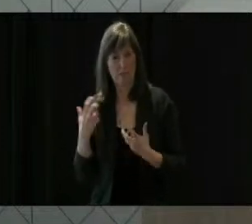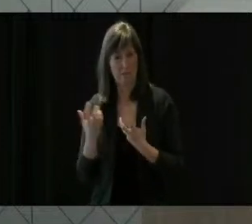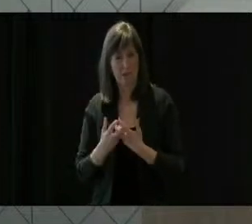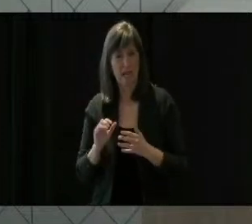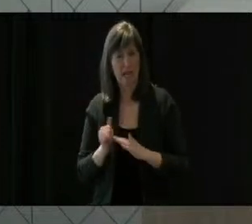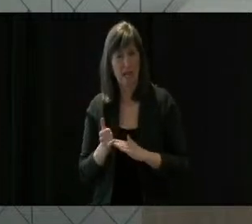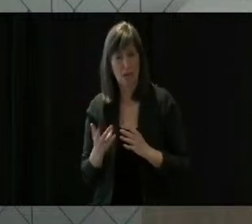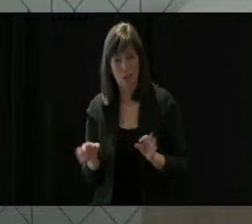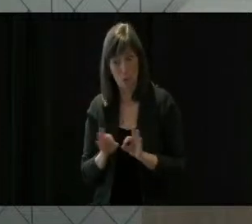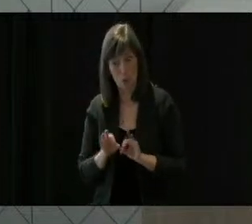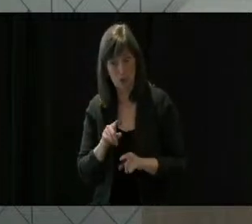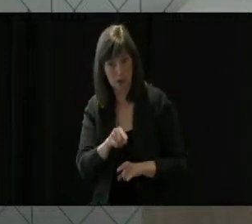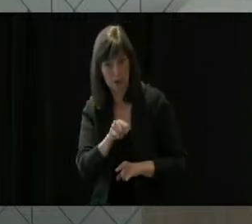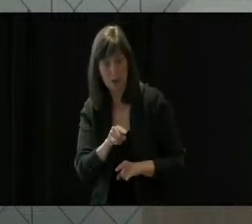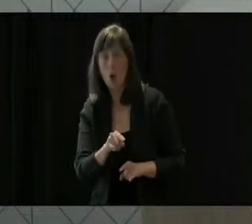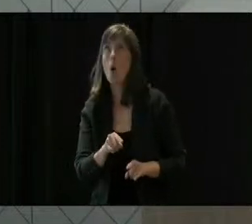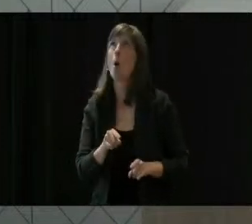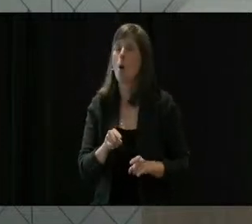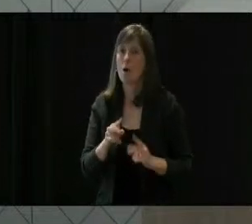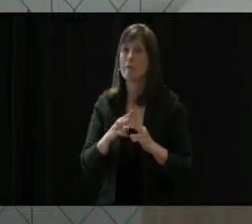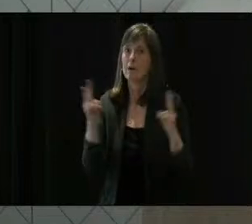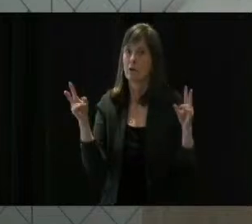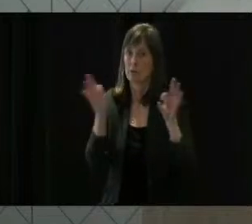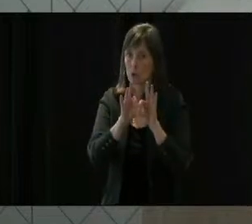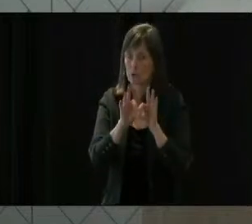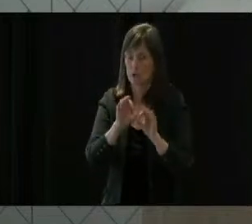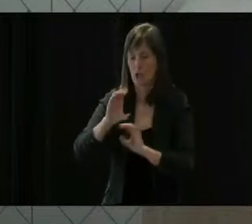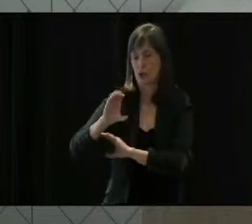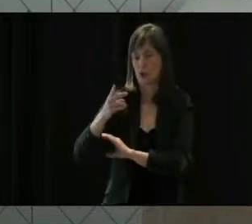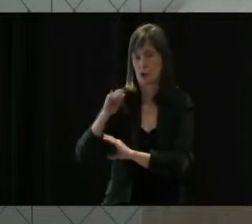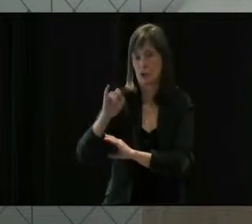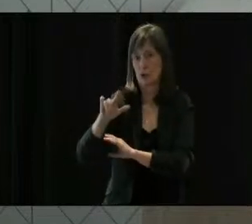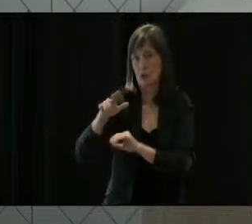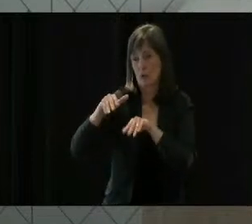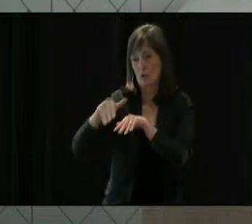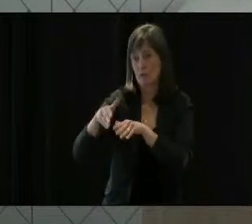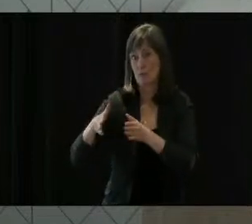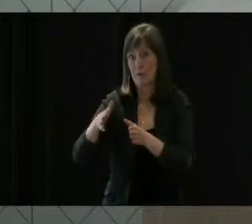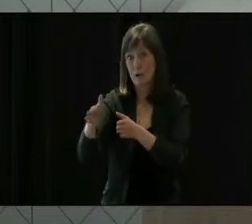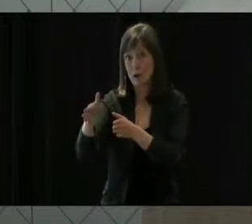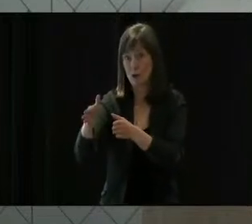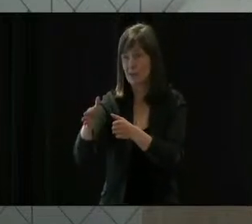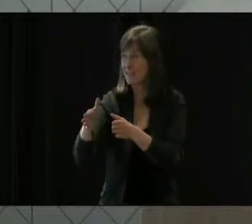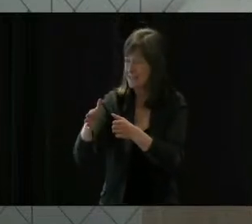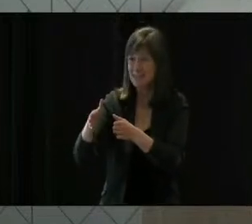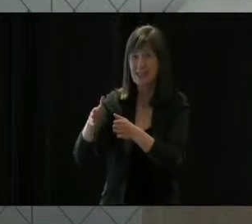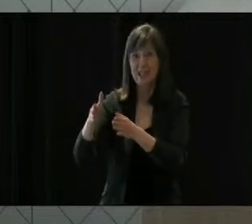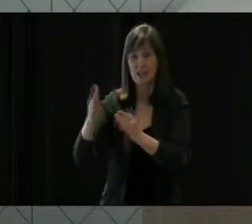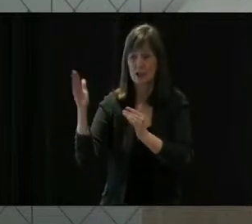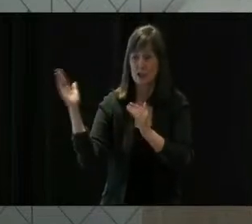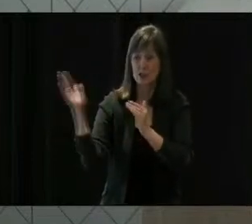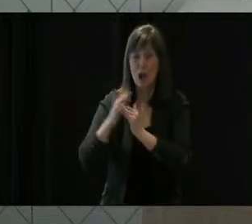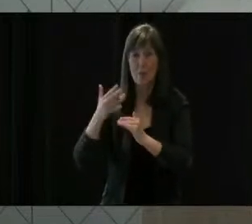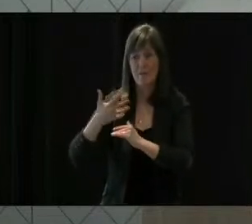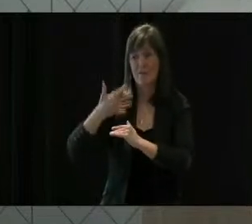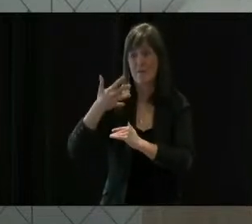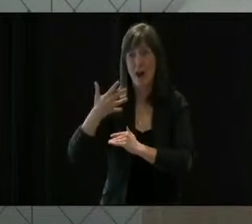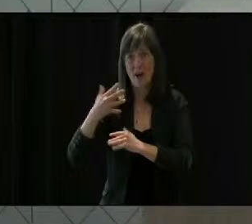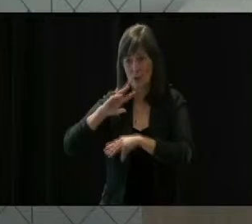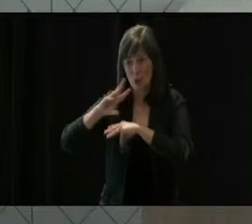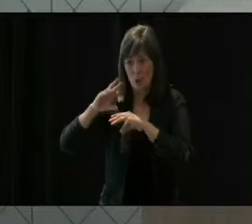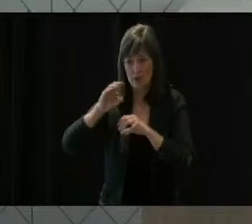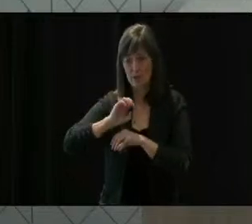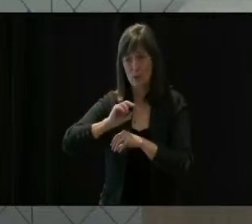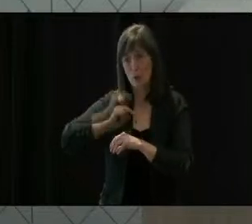We think very important. The Churchill River is a beautiful asset. It's in the top 5 river systems in North America, the top 20 around the